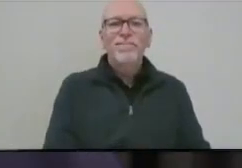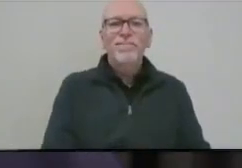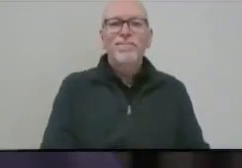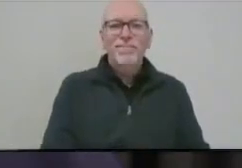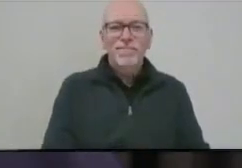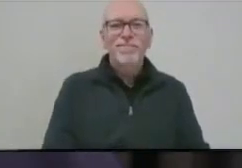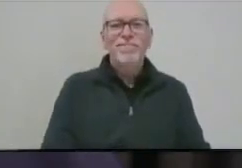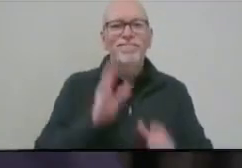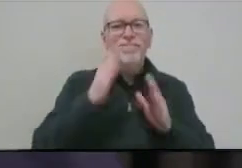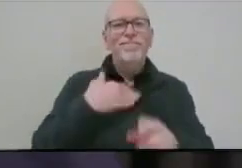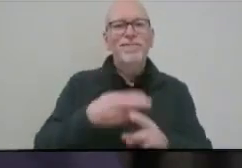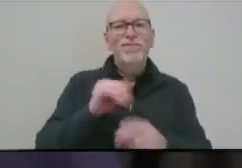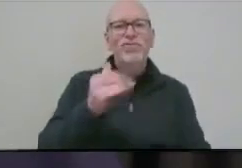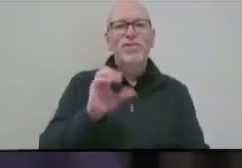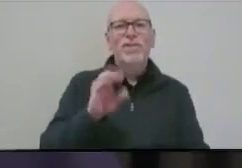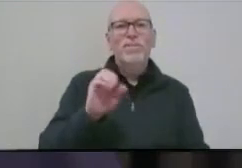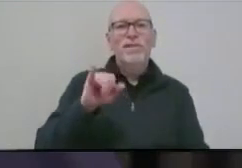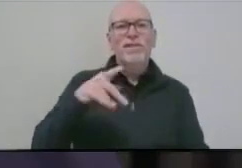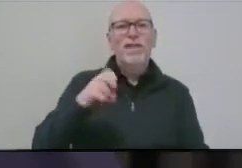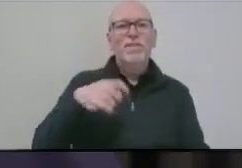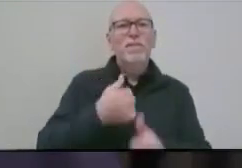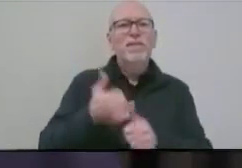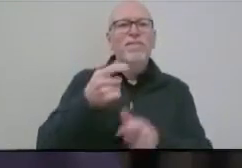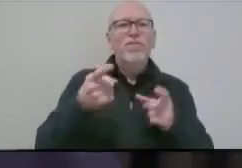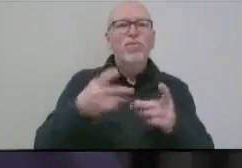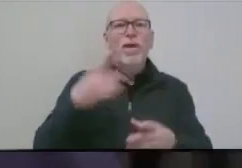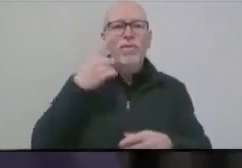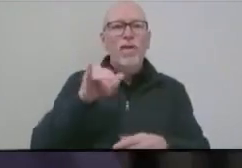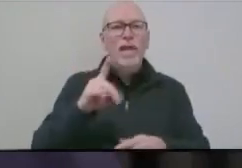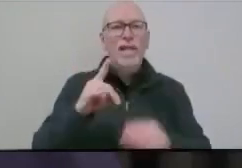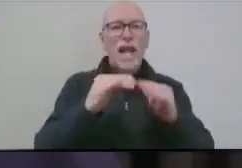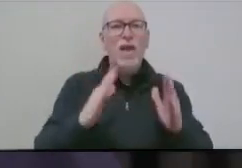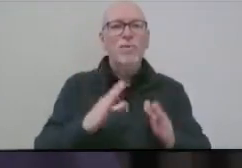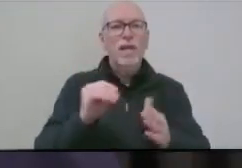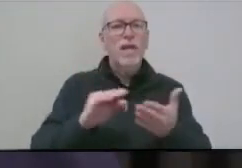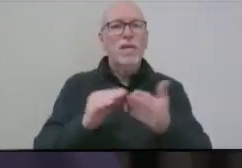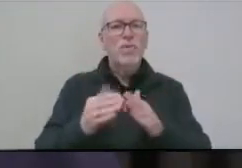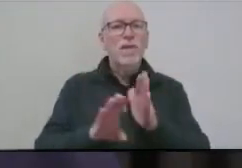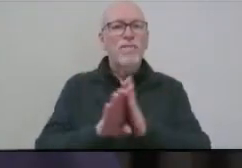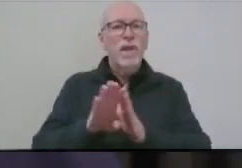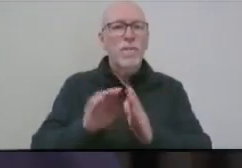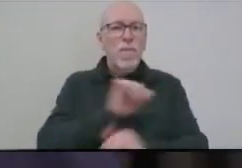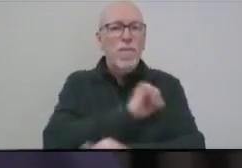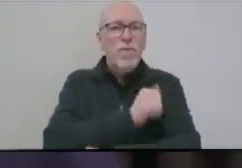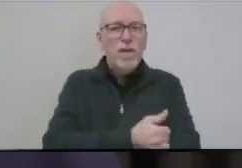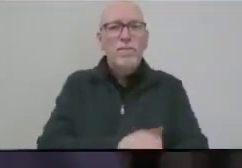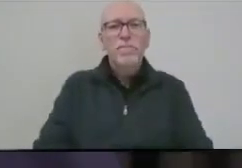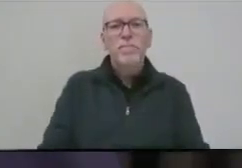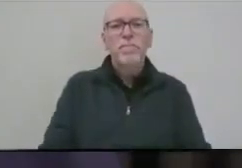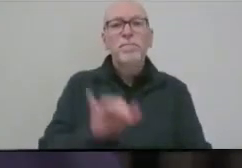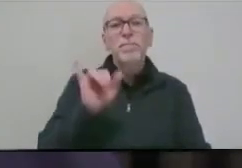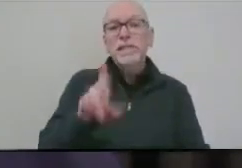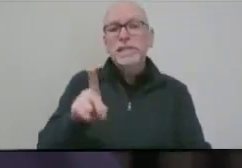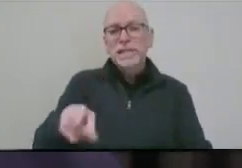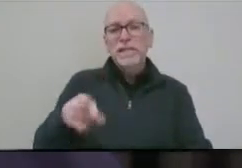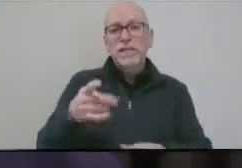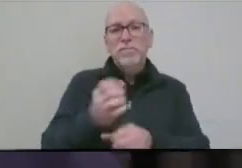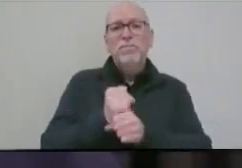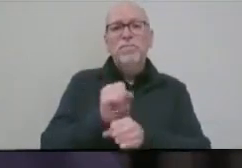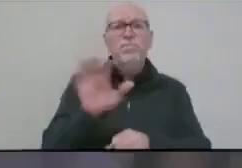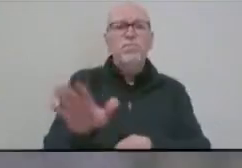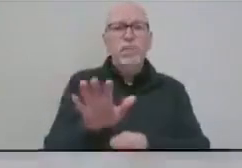Hi, my name's Jacob Seip. I'm the Executive Director at the Indiana Housing and Community Development Authority. Indiana has received